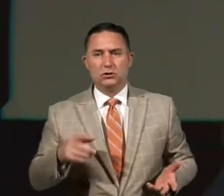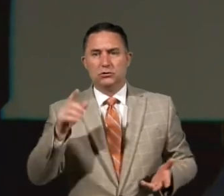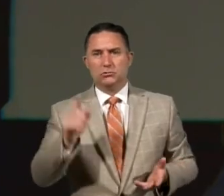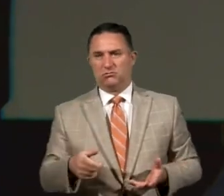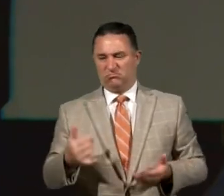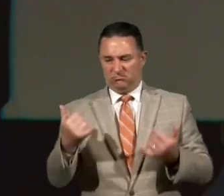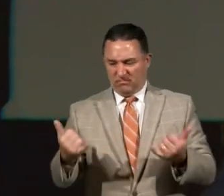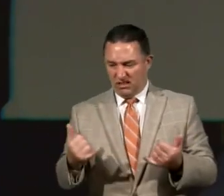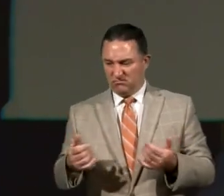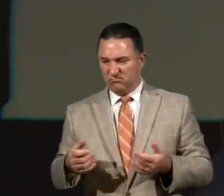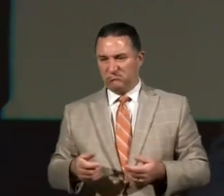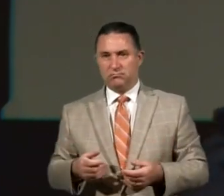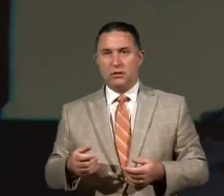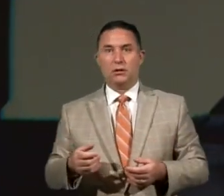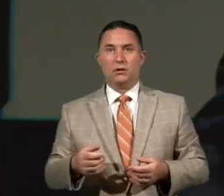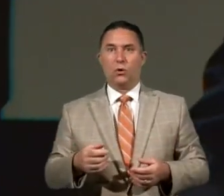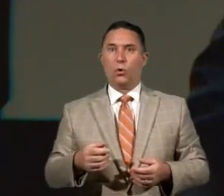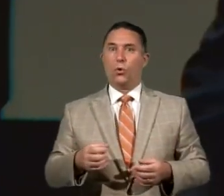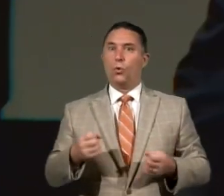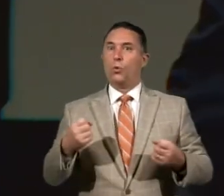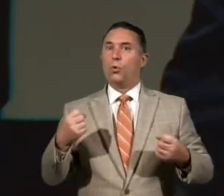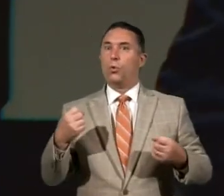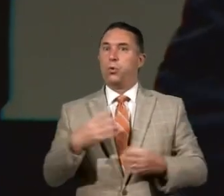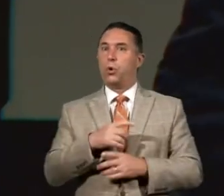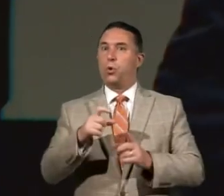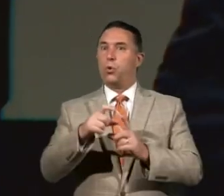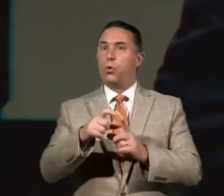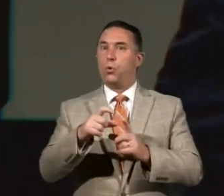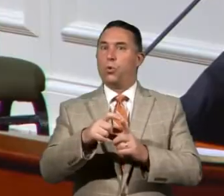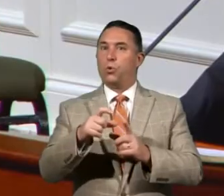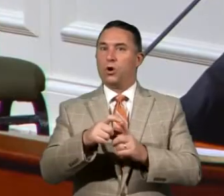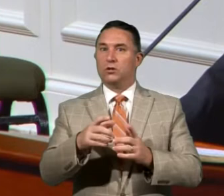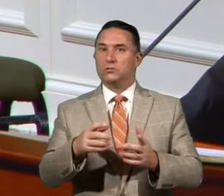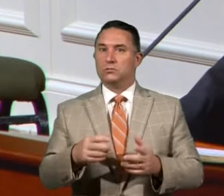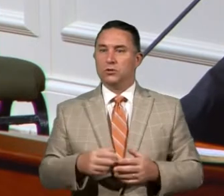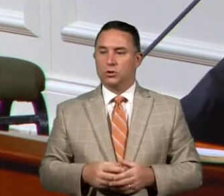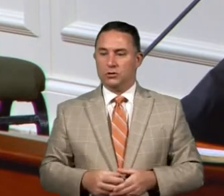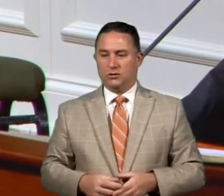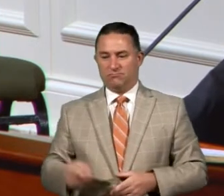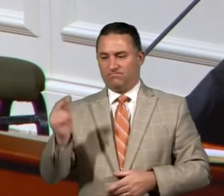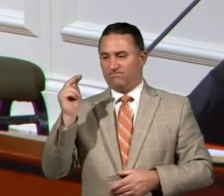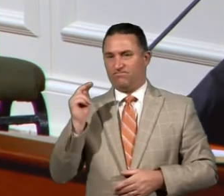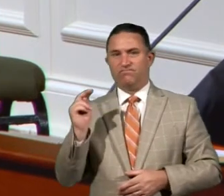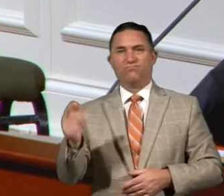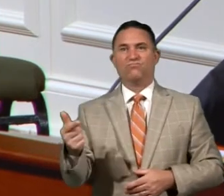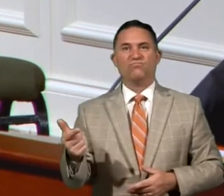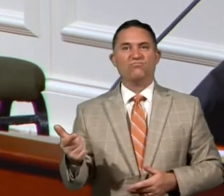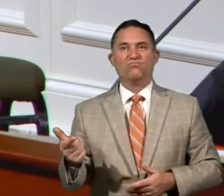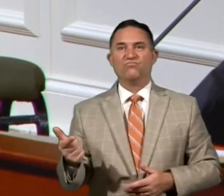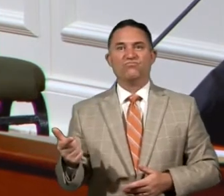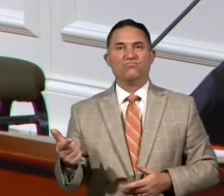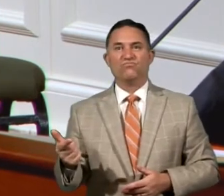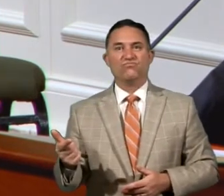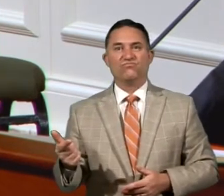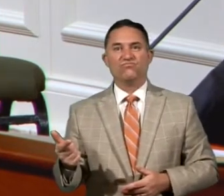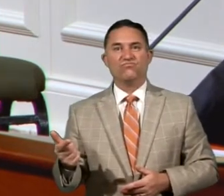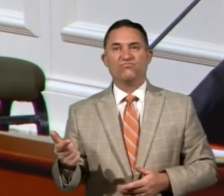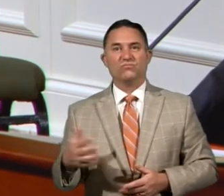be henceforth, and then come some frightening words, good for